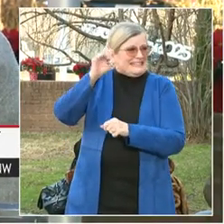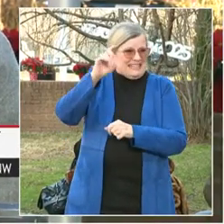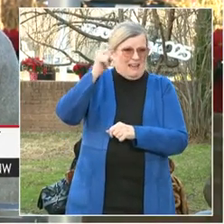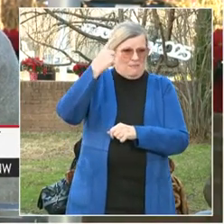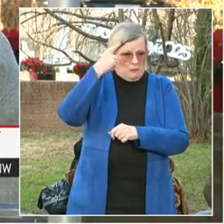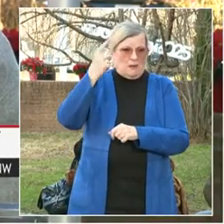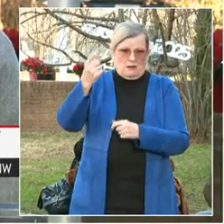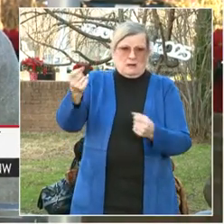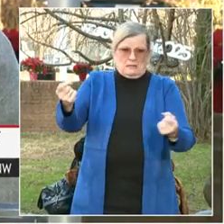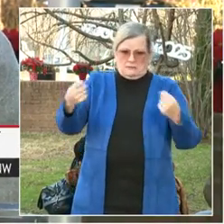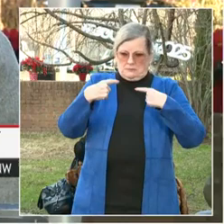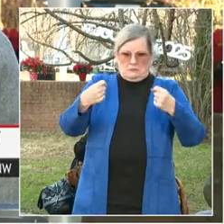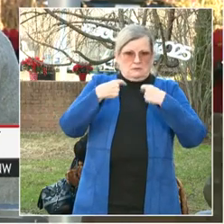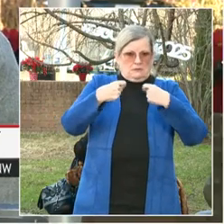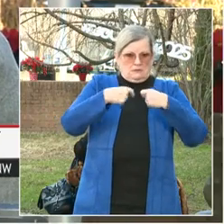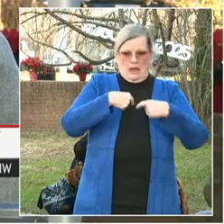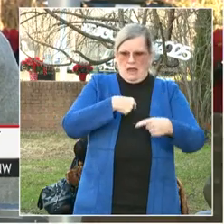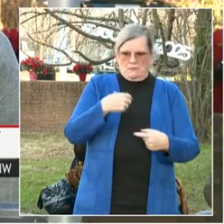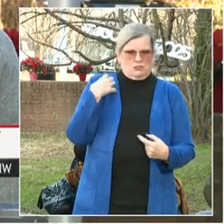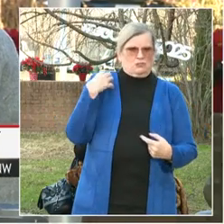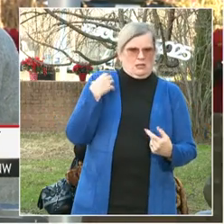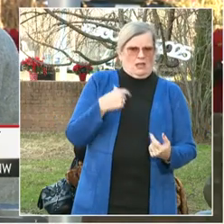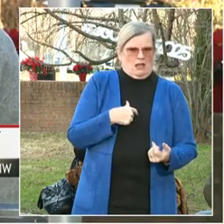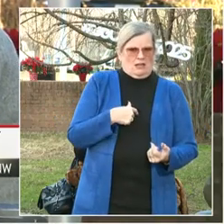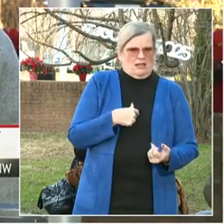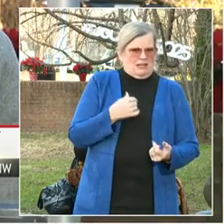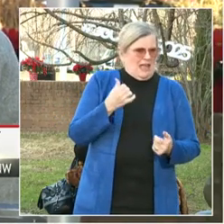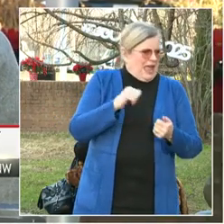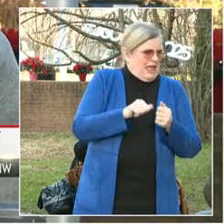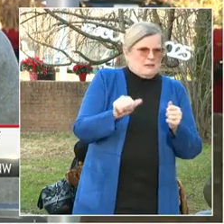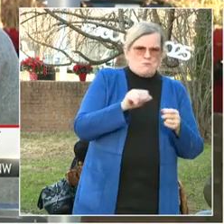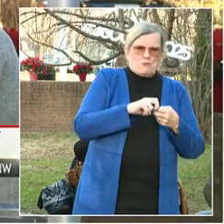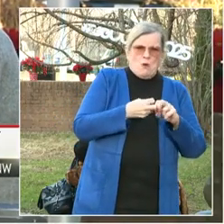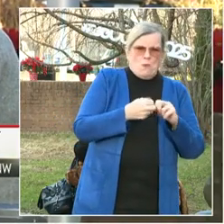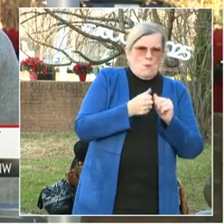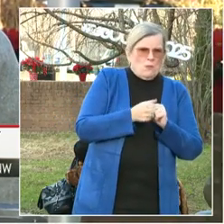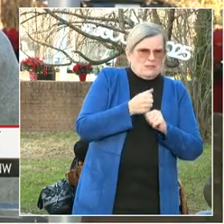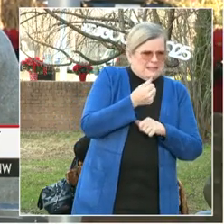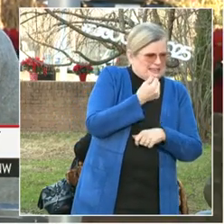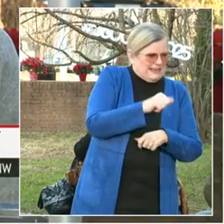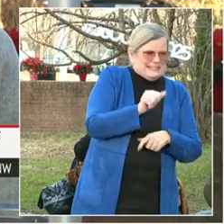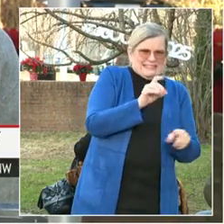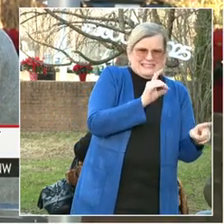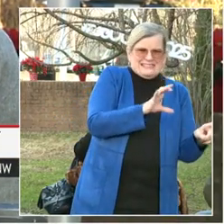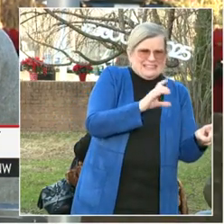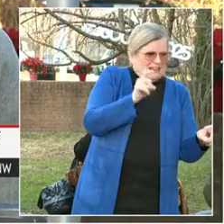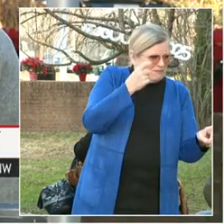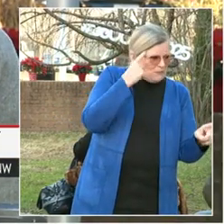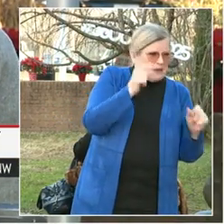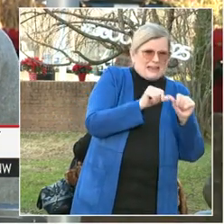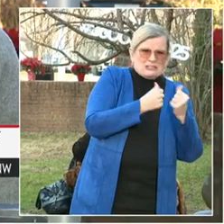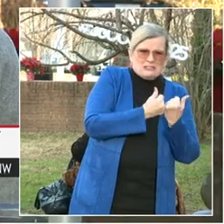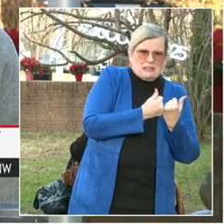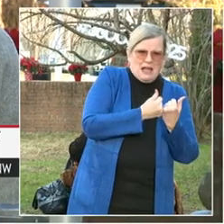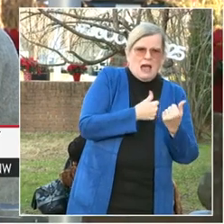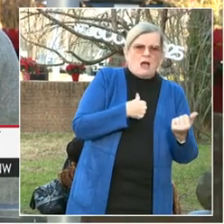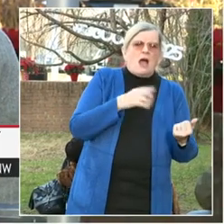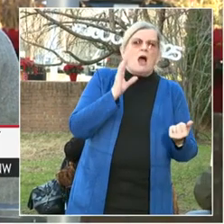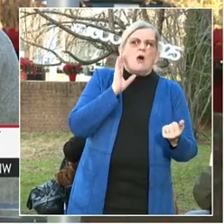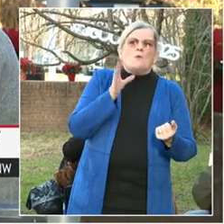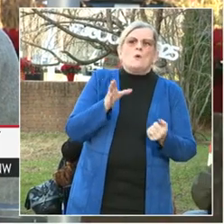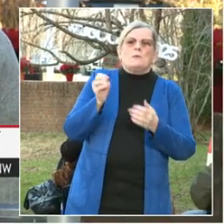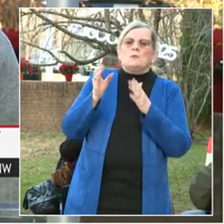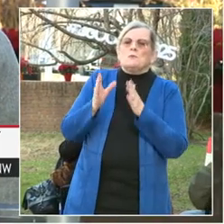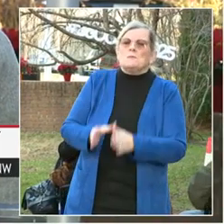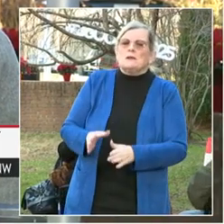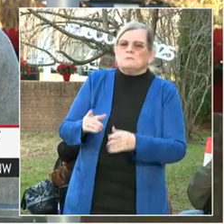problem identified in any D.C. government agency, you can rest assured that I will be the mover to fix it. On